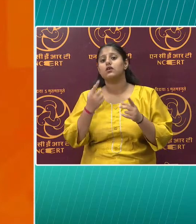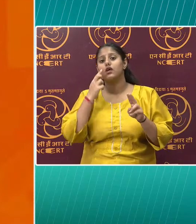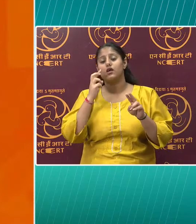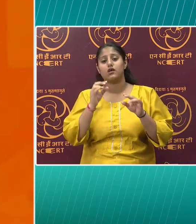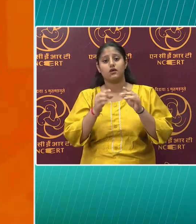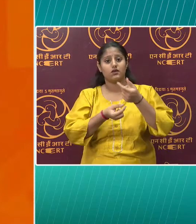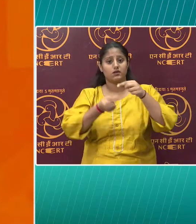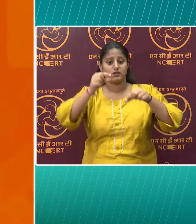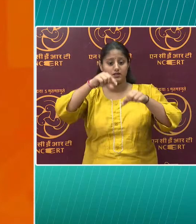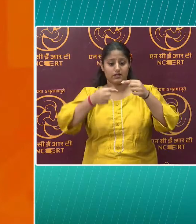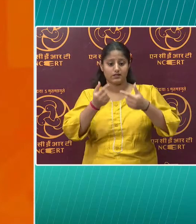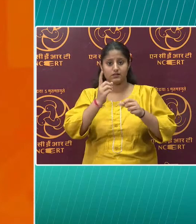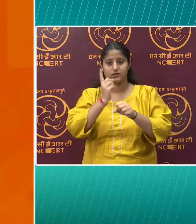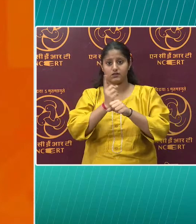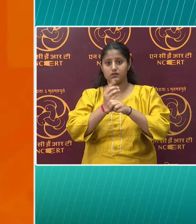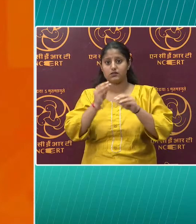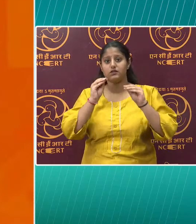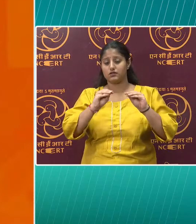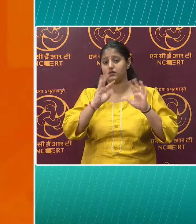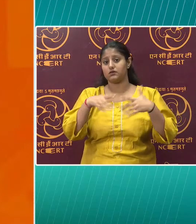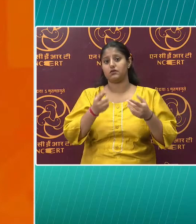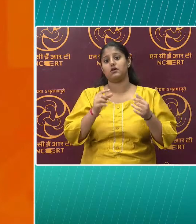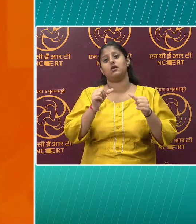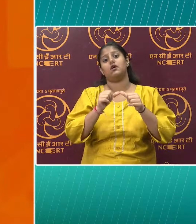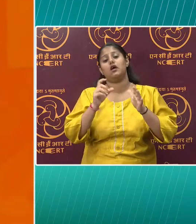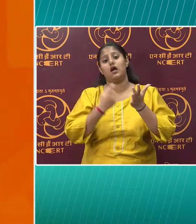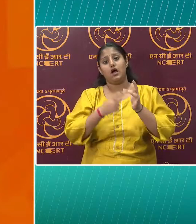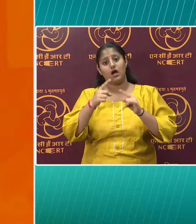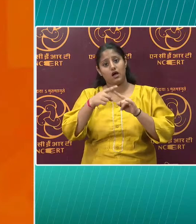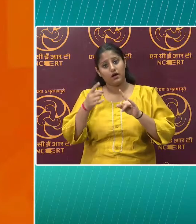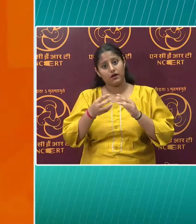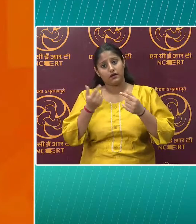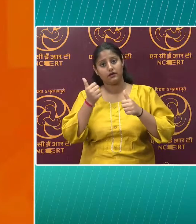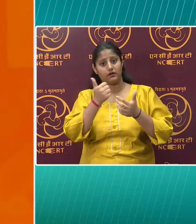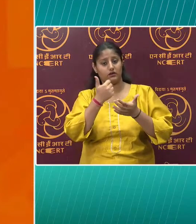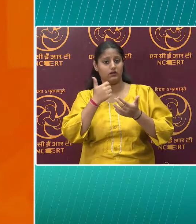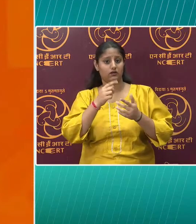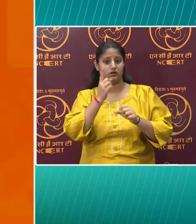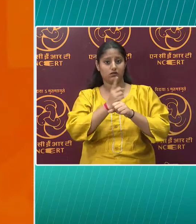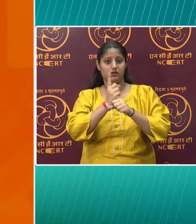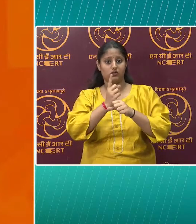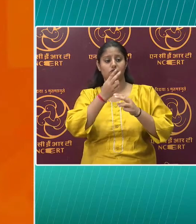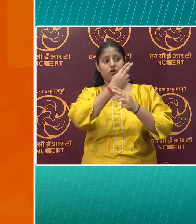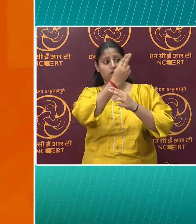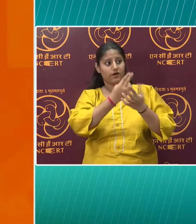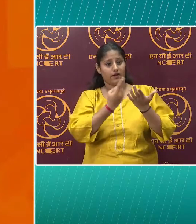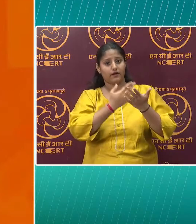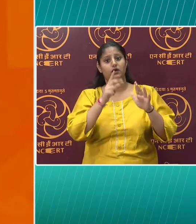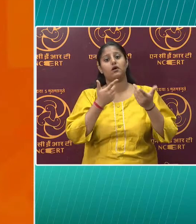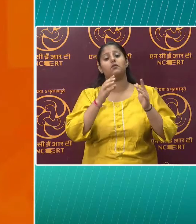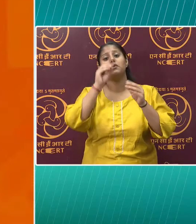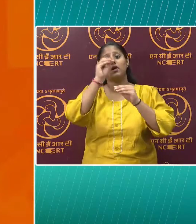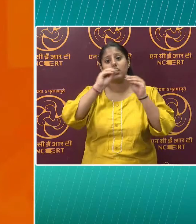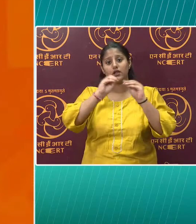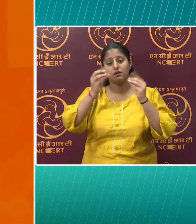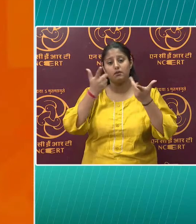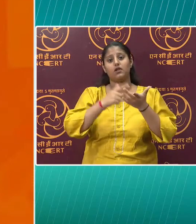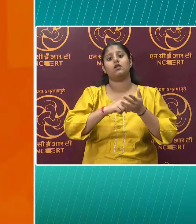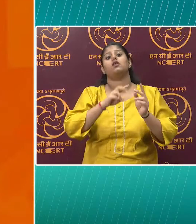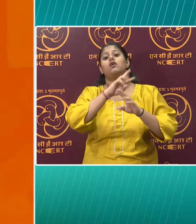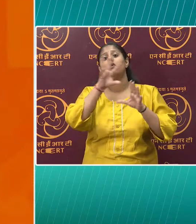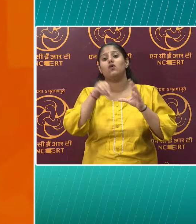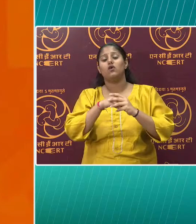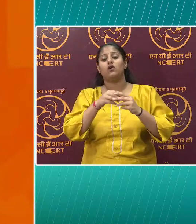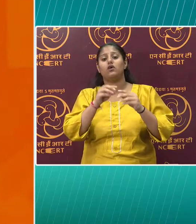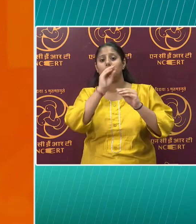about the earthworms. The art teacher will ask the students to draw the diagram of the earthworm and label it.